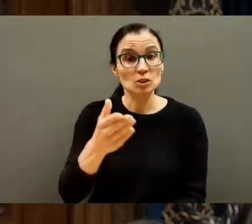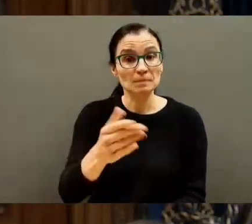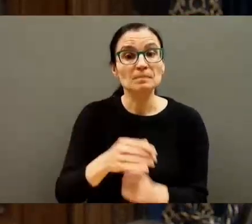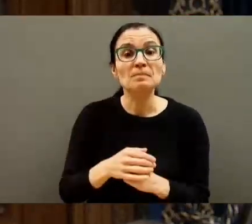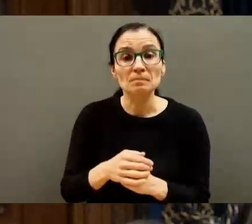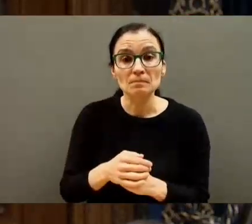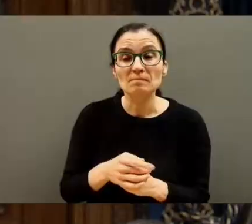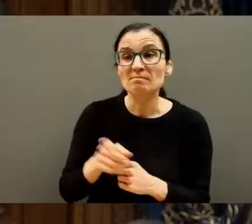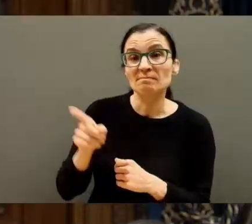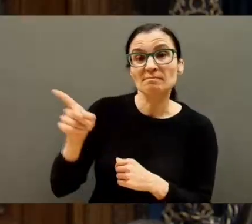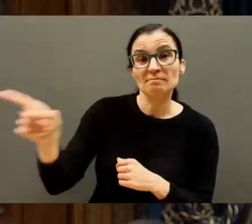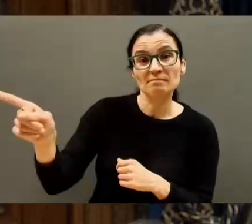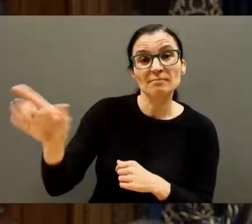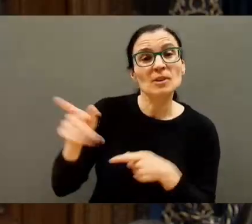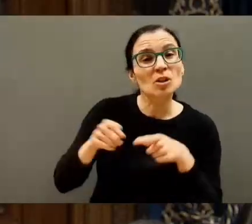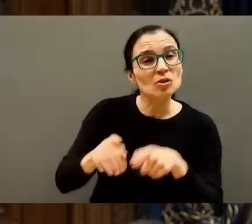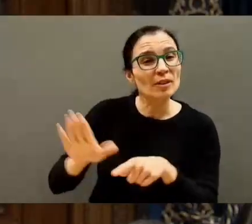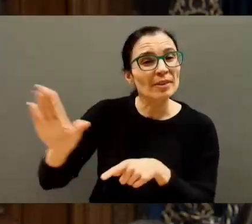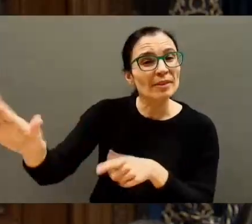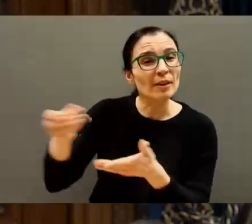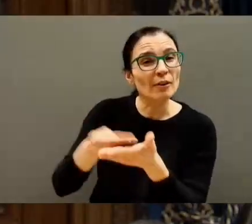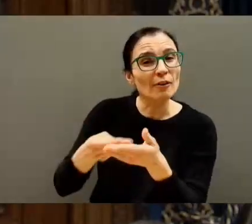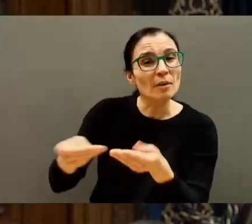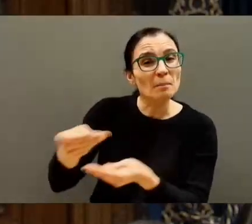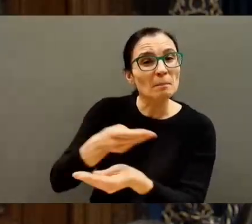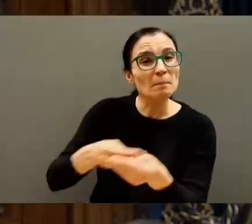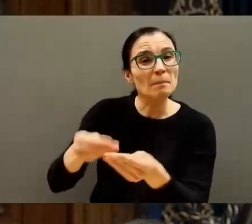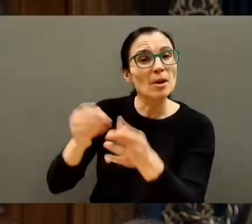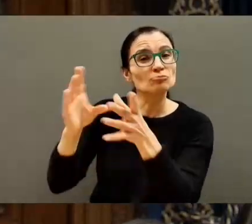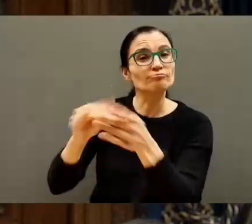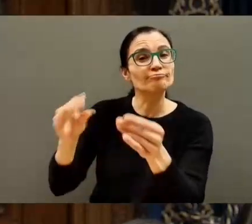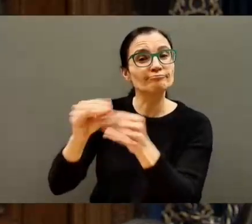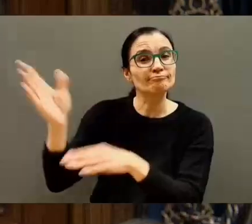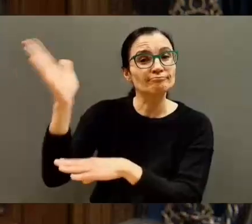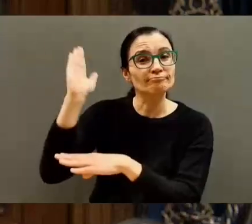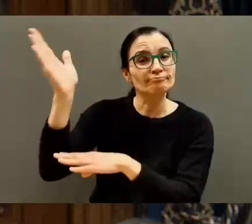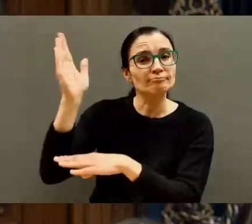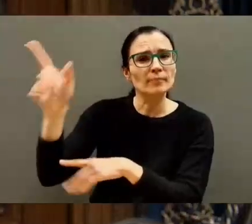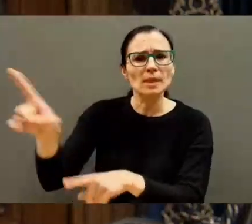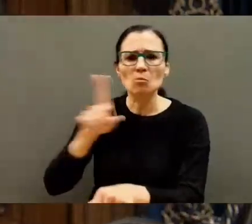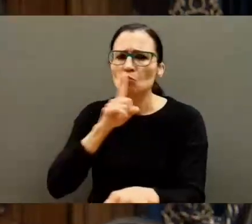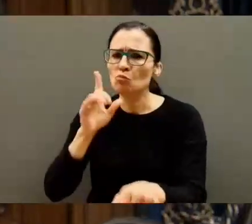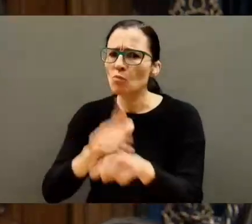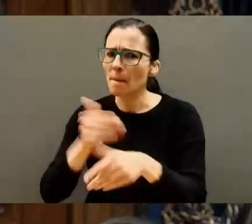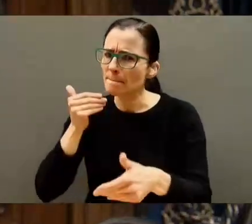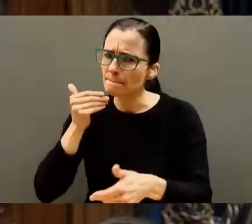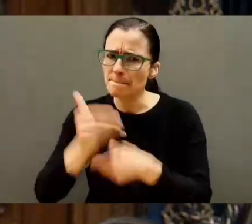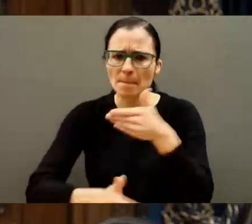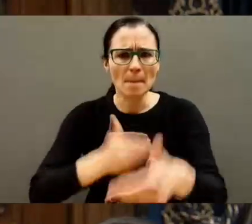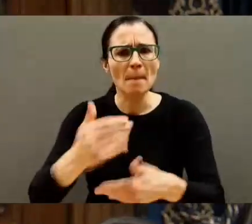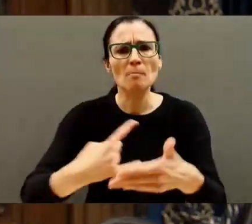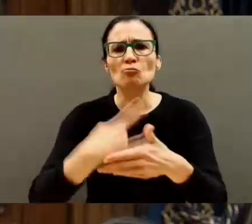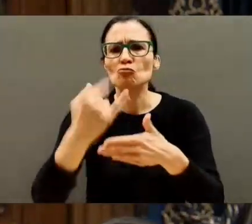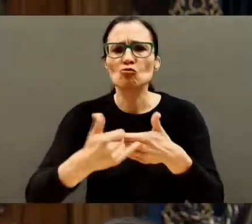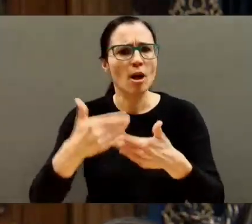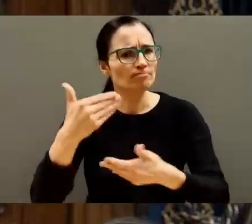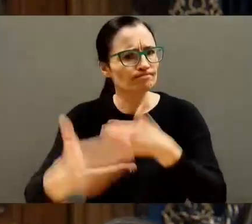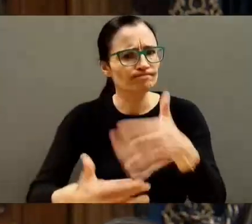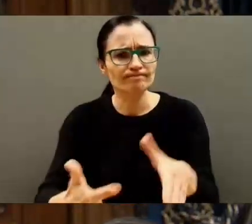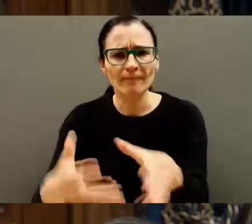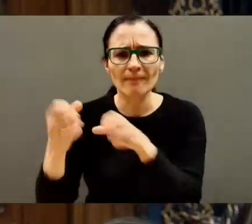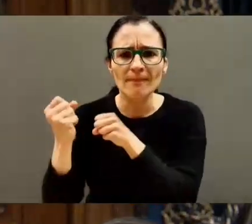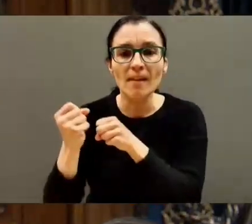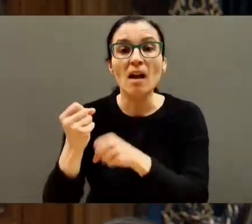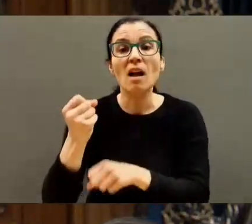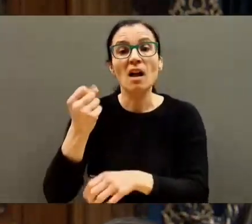projects and bring certainty right across British Columbia. Instead, the Premier's direction is triggering warnings